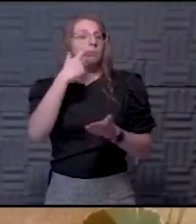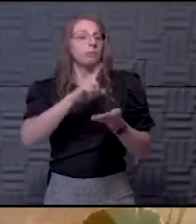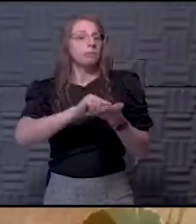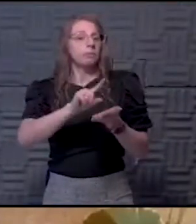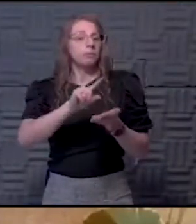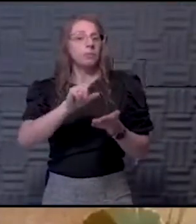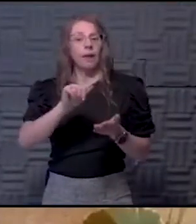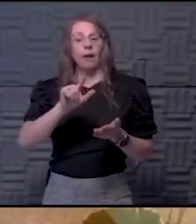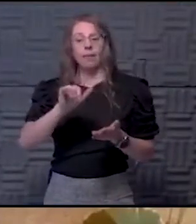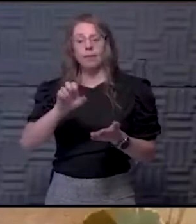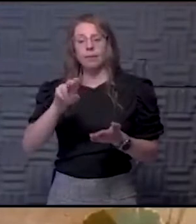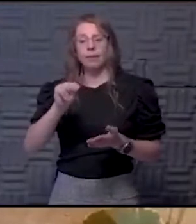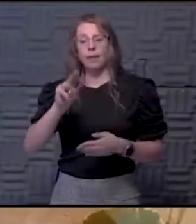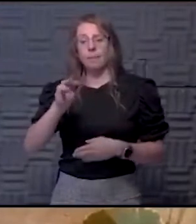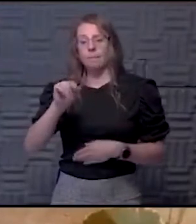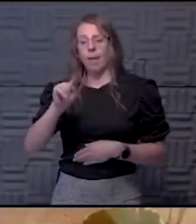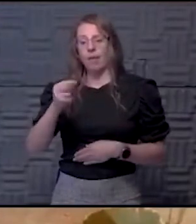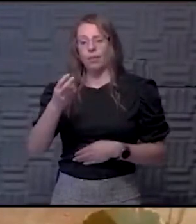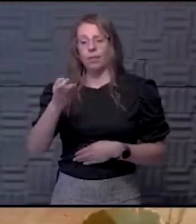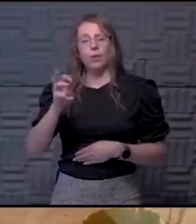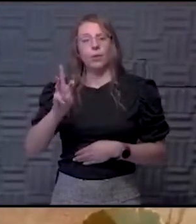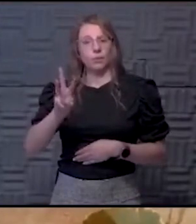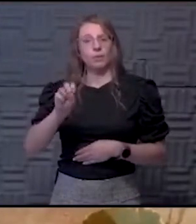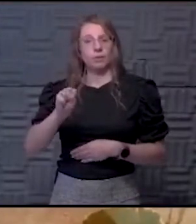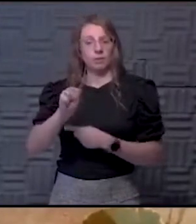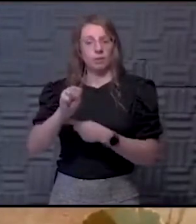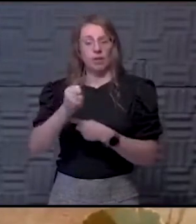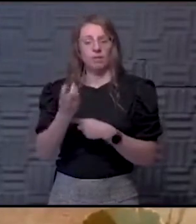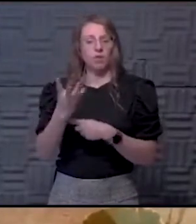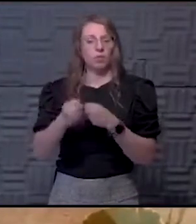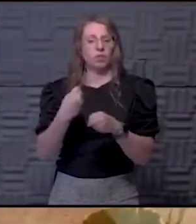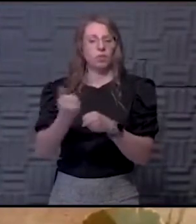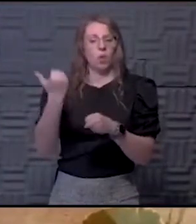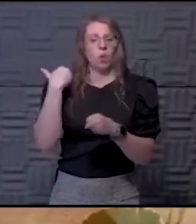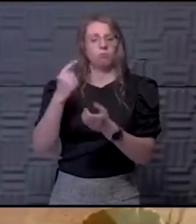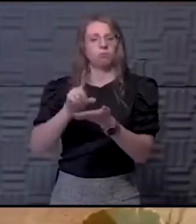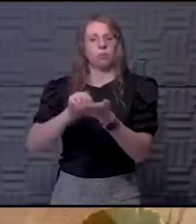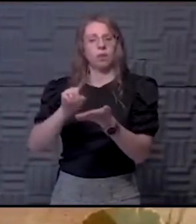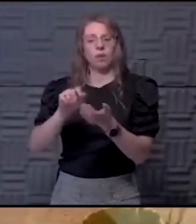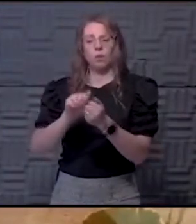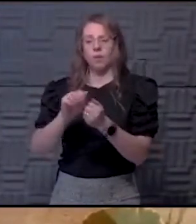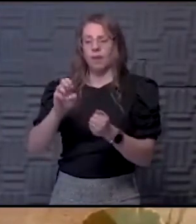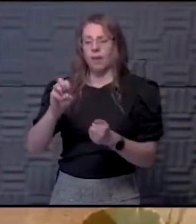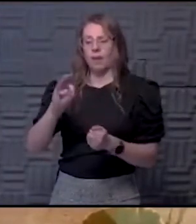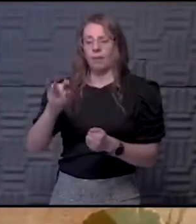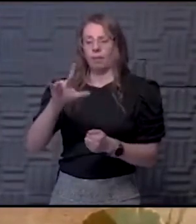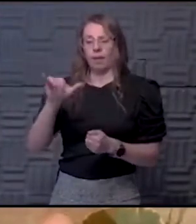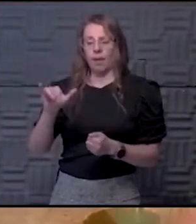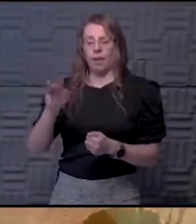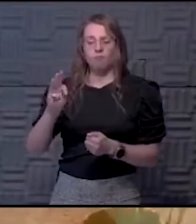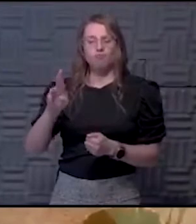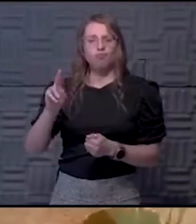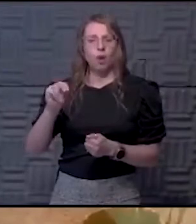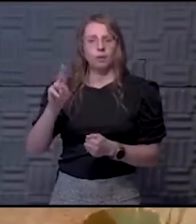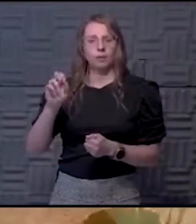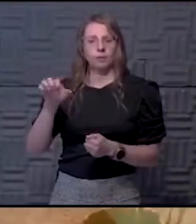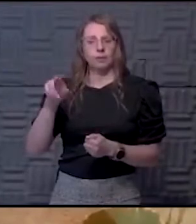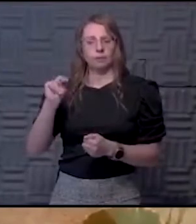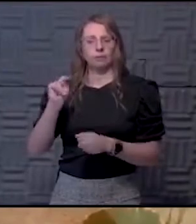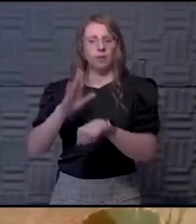Allison Matthews. And several years ago, I also published an article with Dr. Emily Brunson on calling for